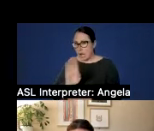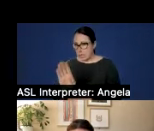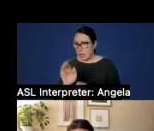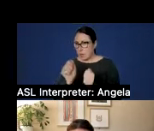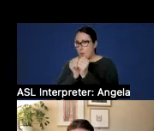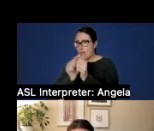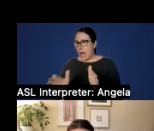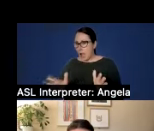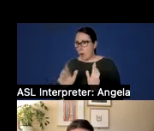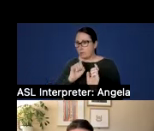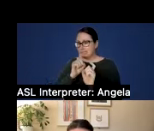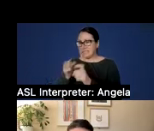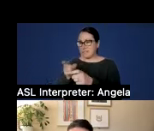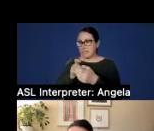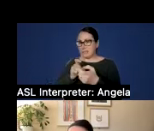experienced.